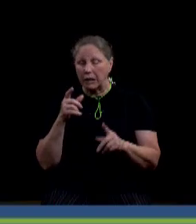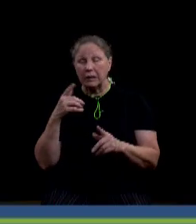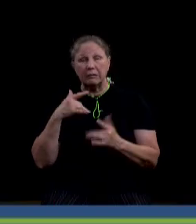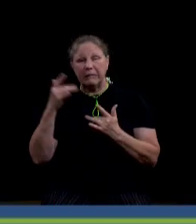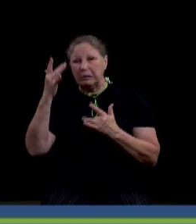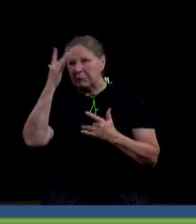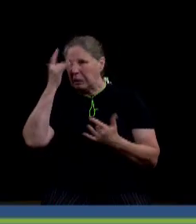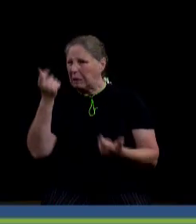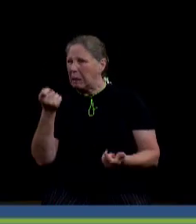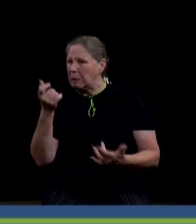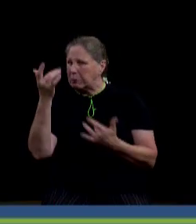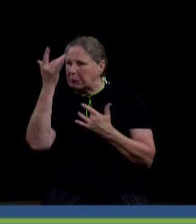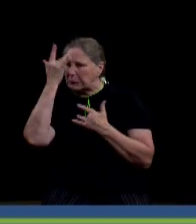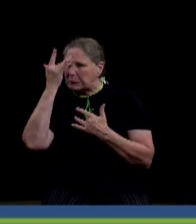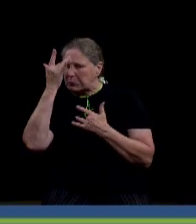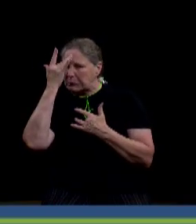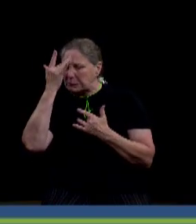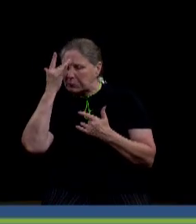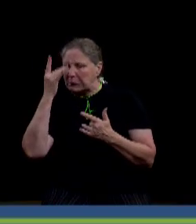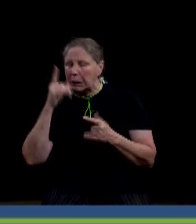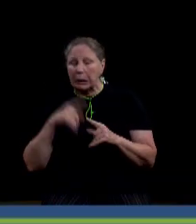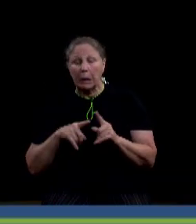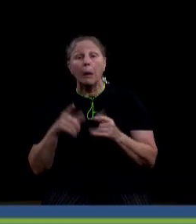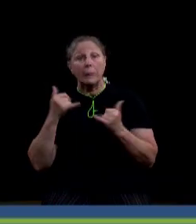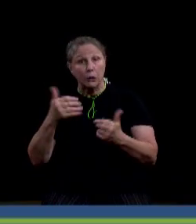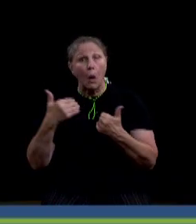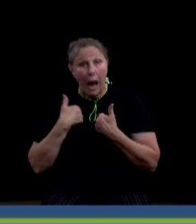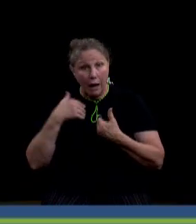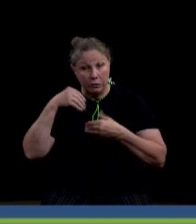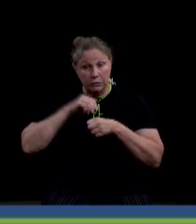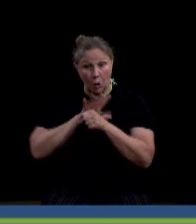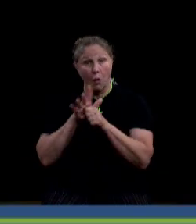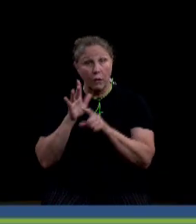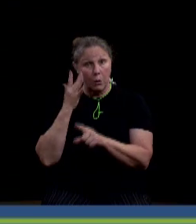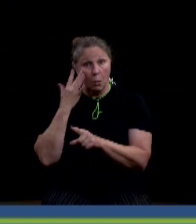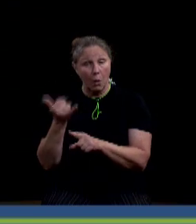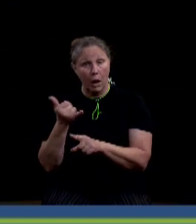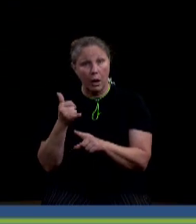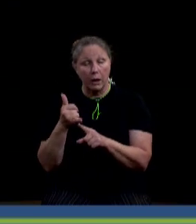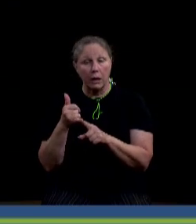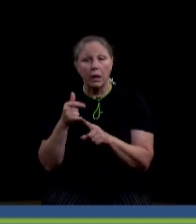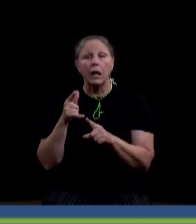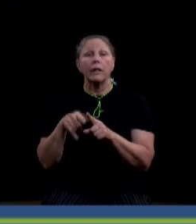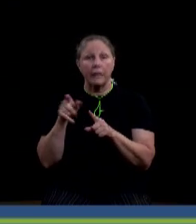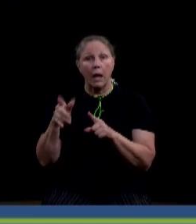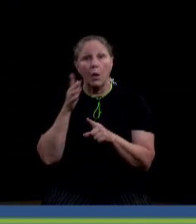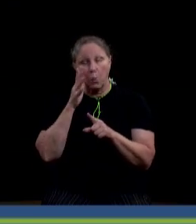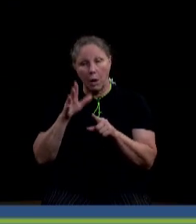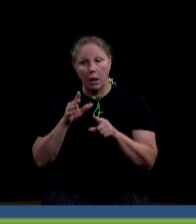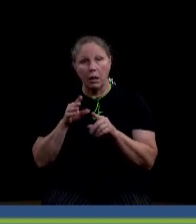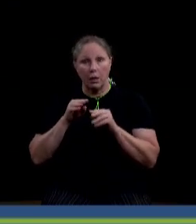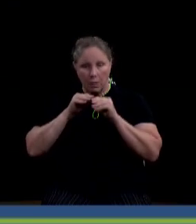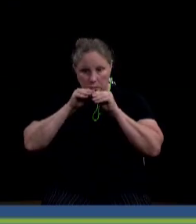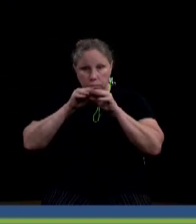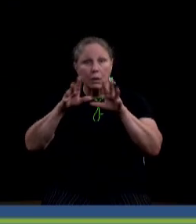positive, also have virus in their respiratory secretions and therefore in